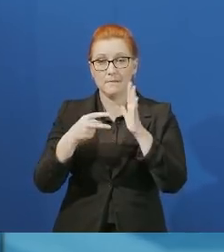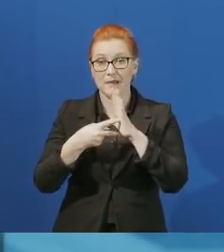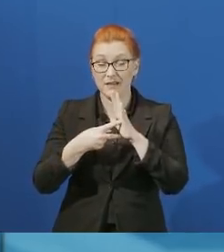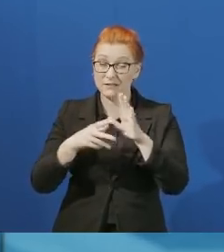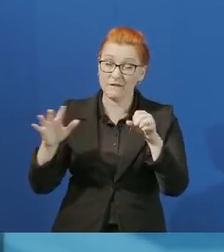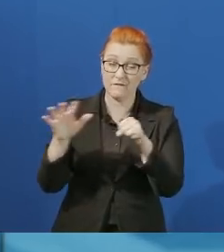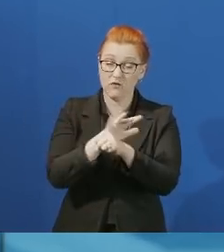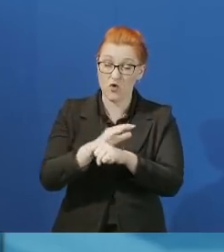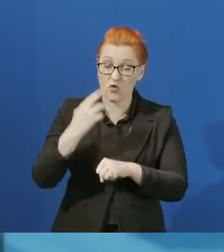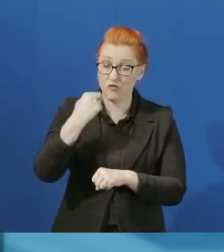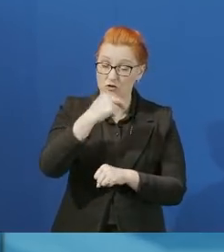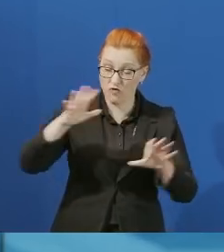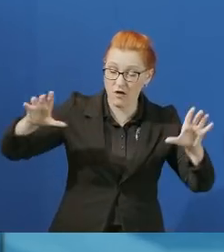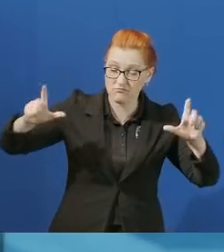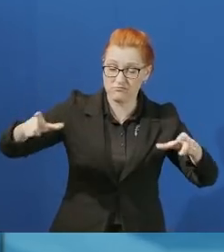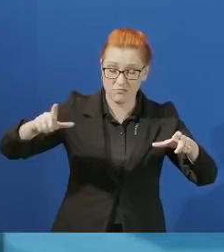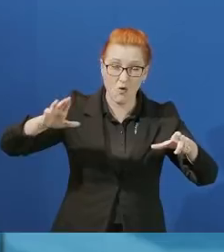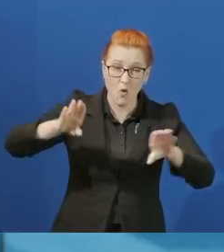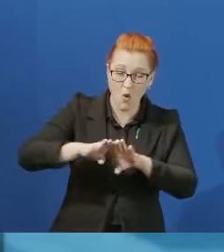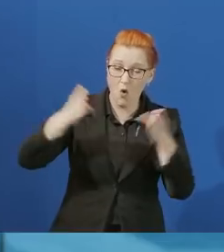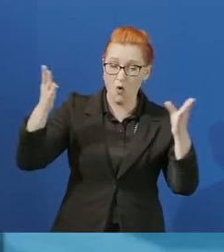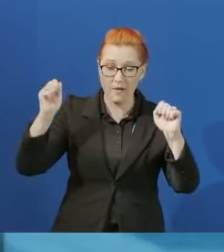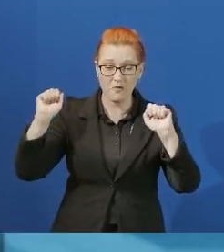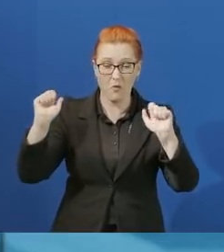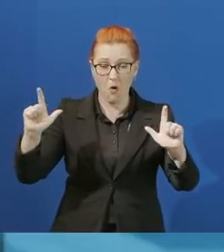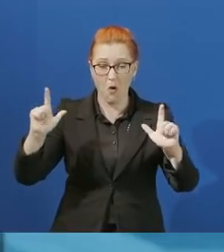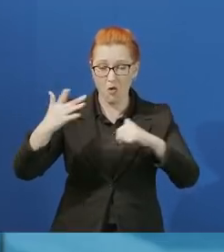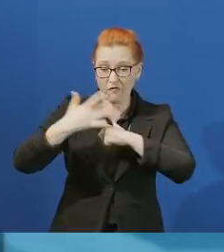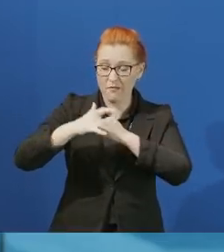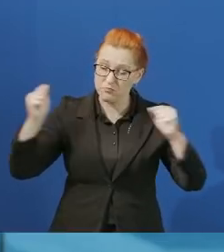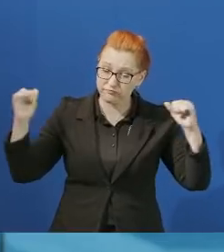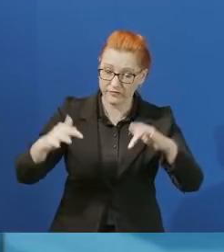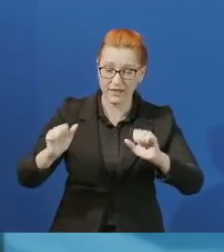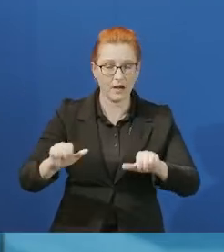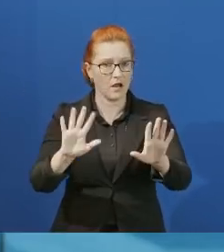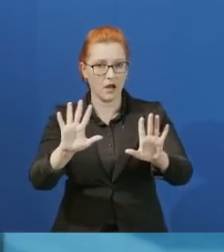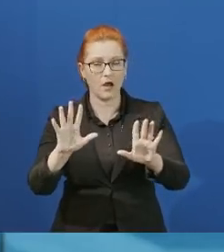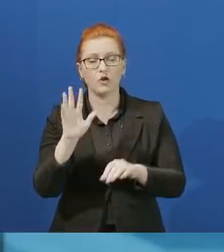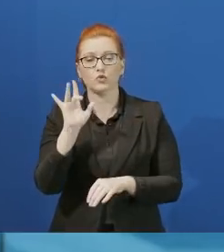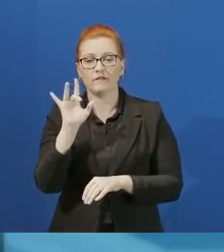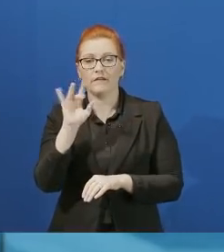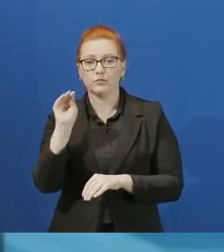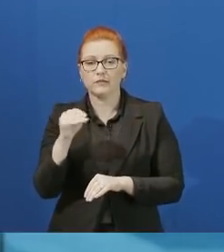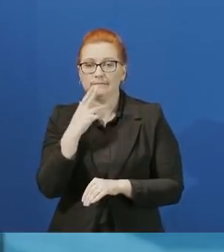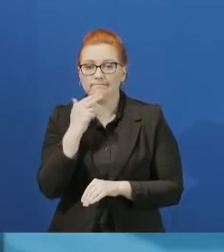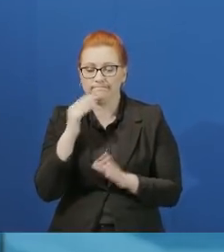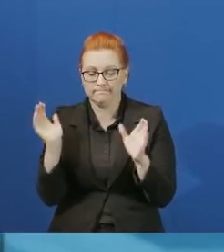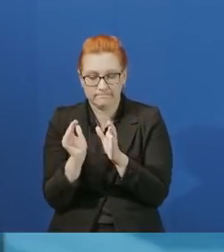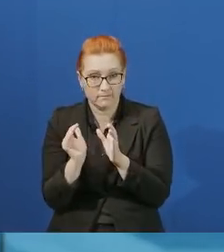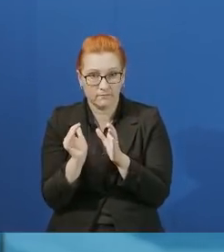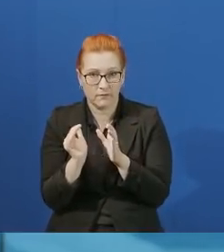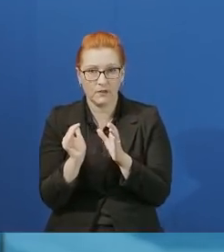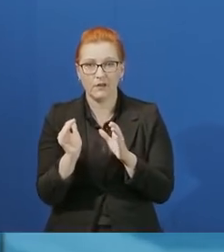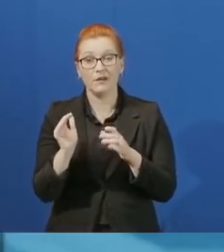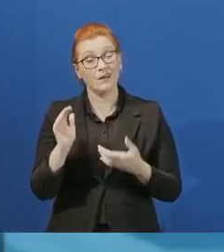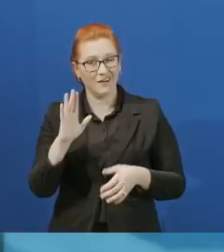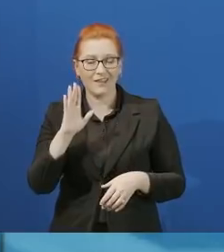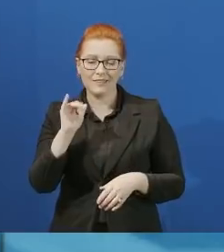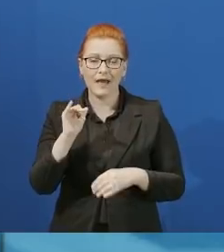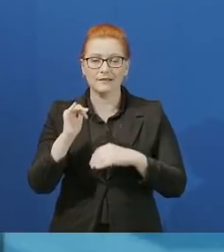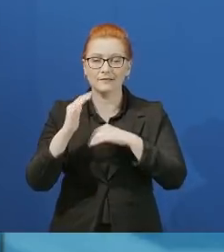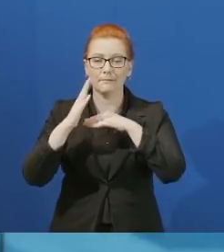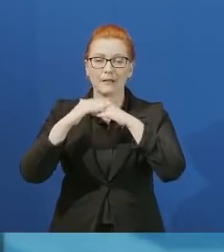more money. Okay? We'll be able to open up within CDC guidelines, enforcing